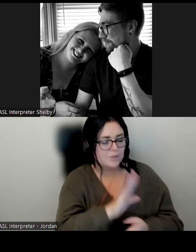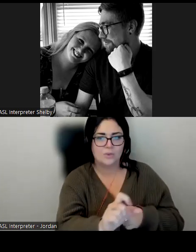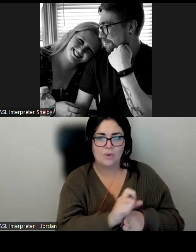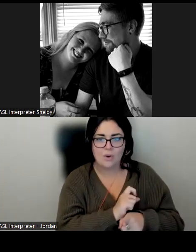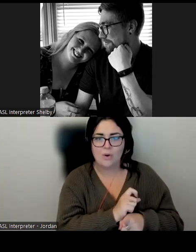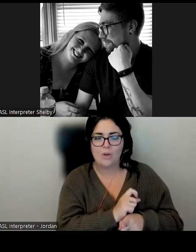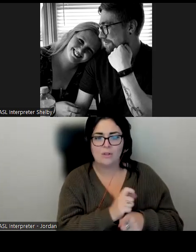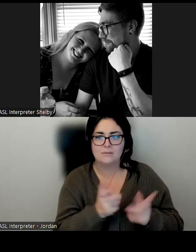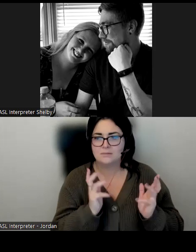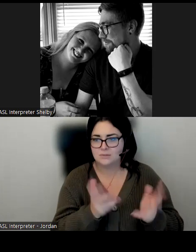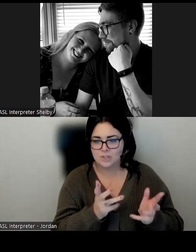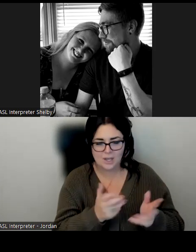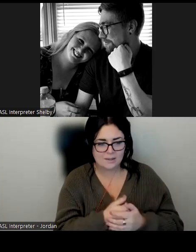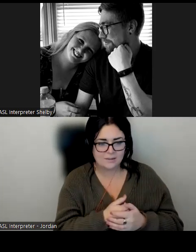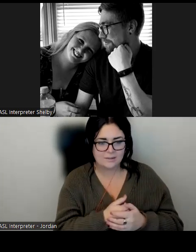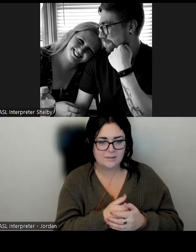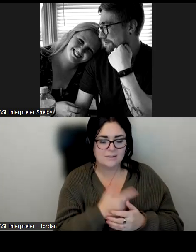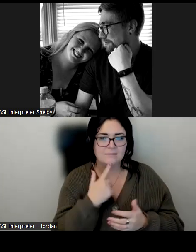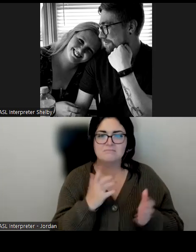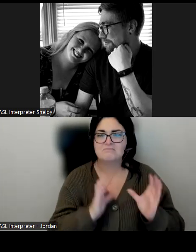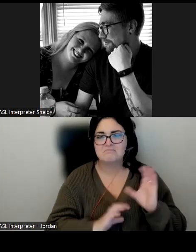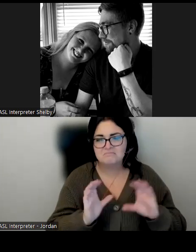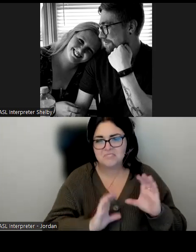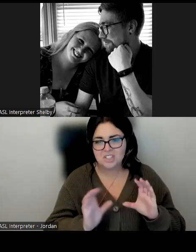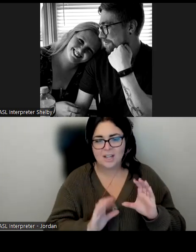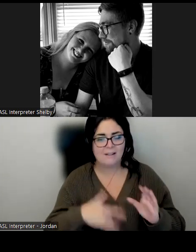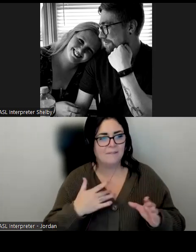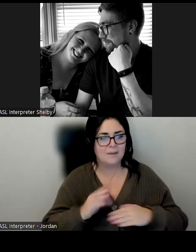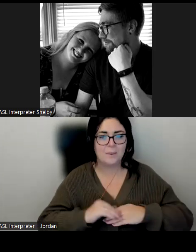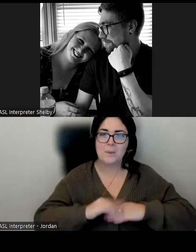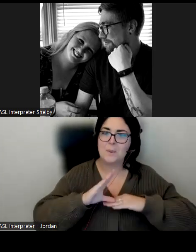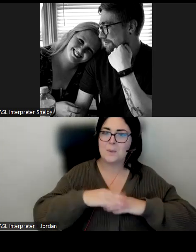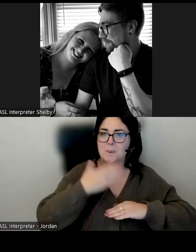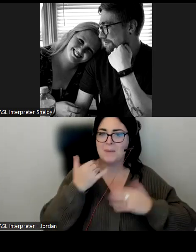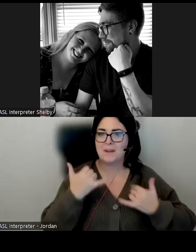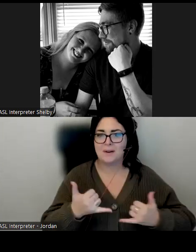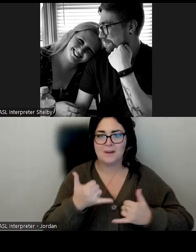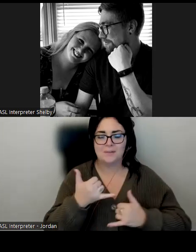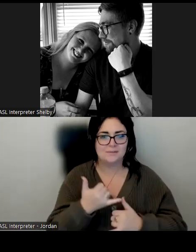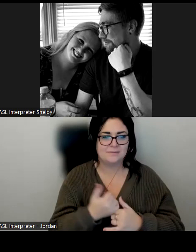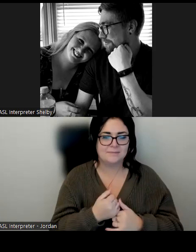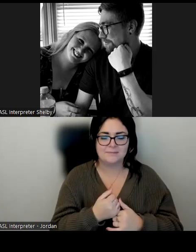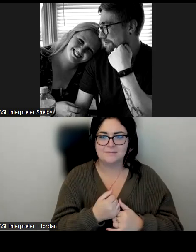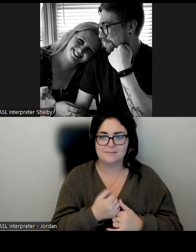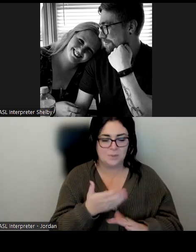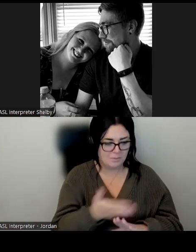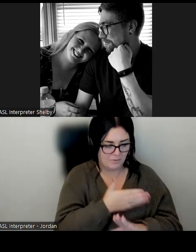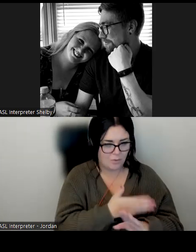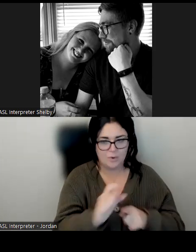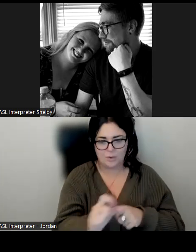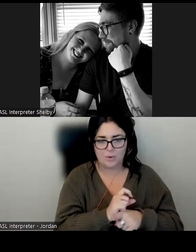appreciate it. You calling and we talking about it. I feel much better now tonight than I did before you